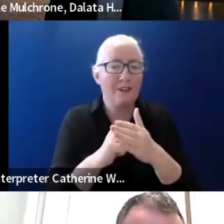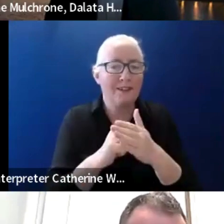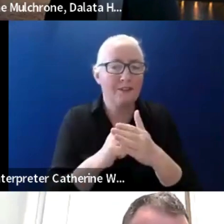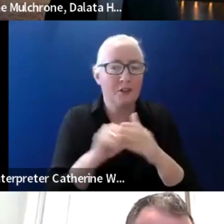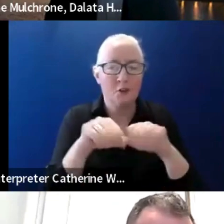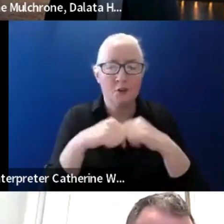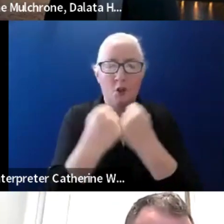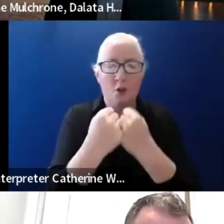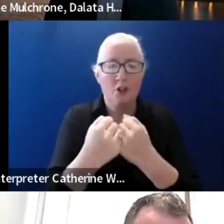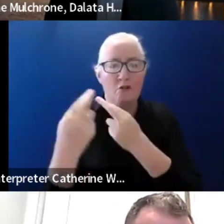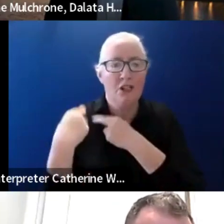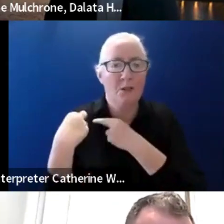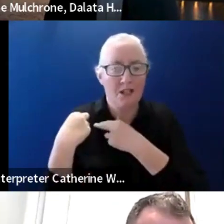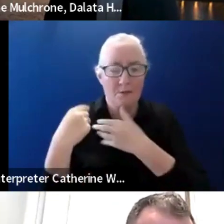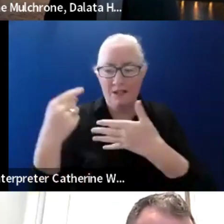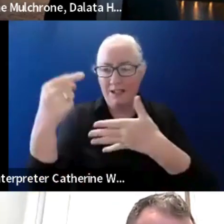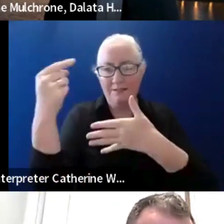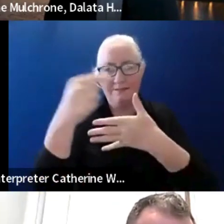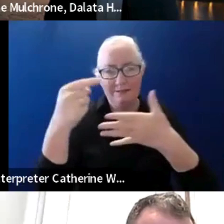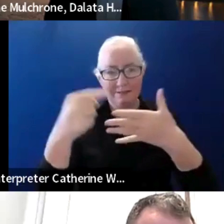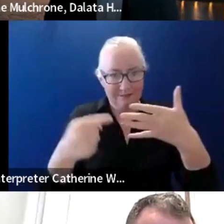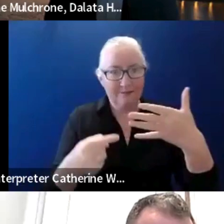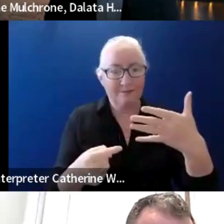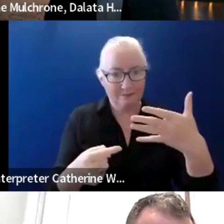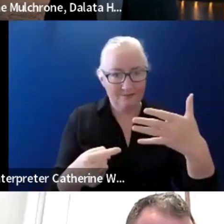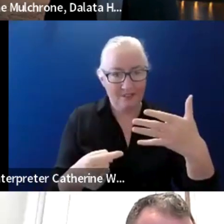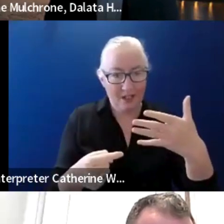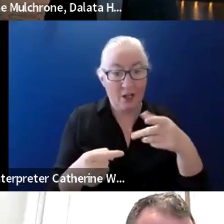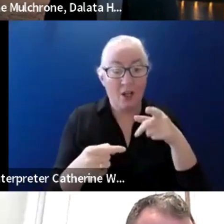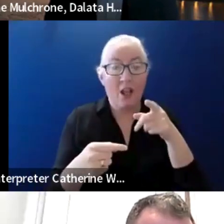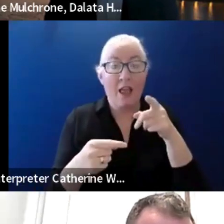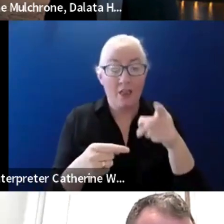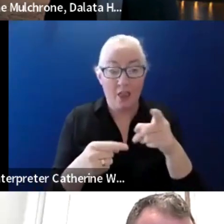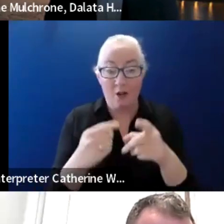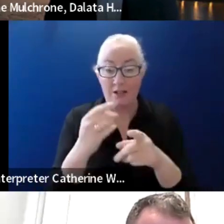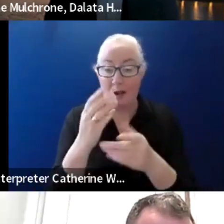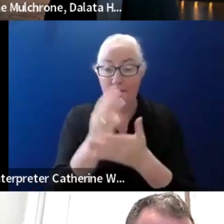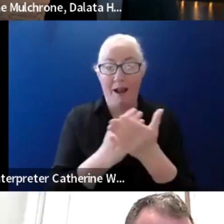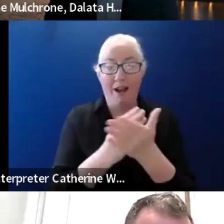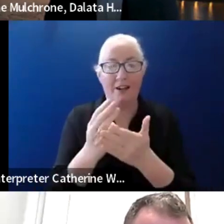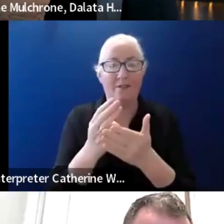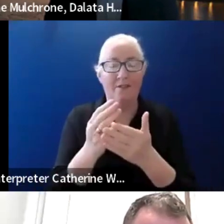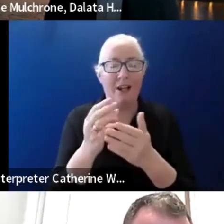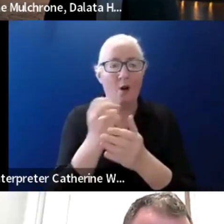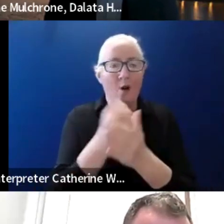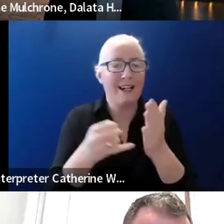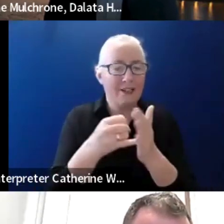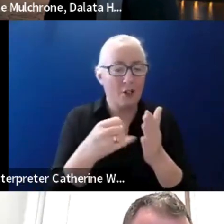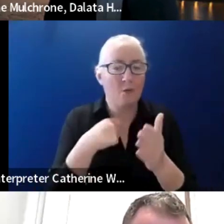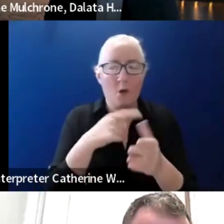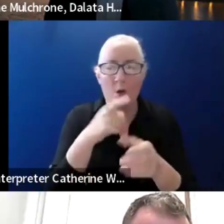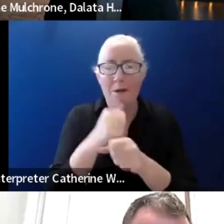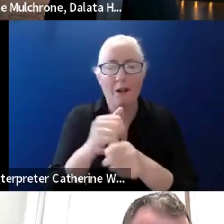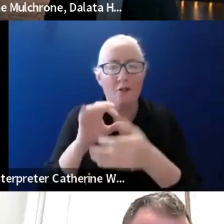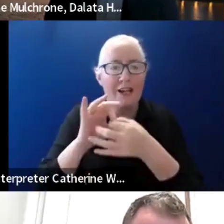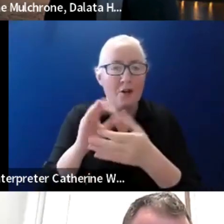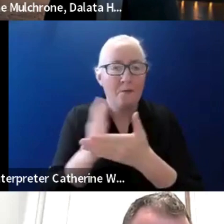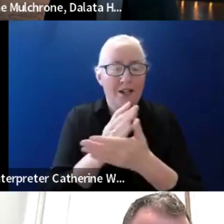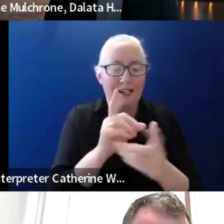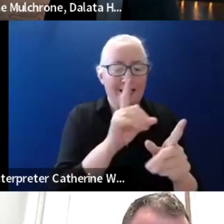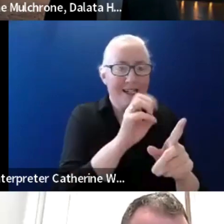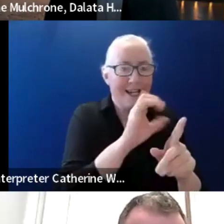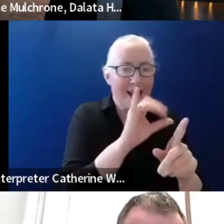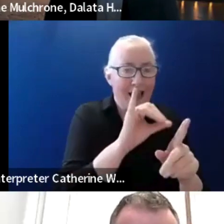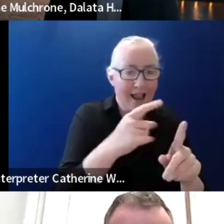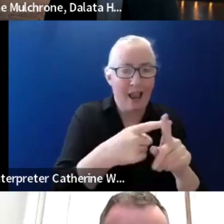an aside to that, but a very important component of it. And basically within the firm, we recognise the interrelationship that happens between D&I and all of